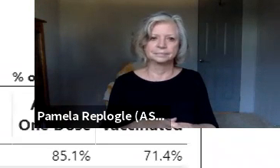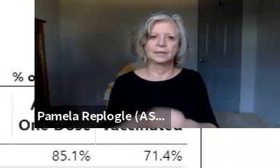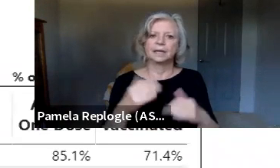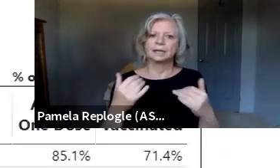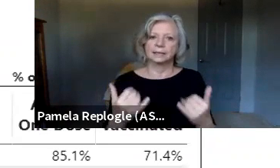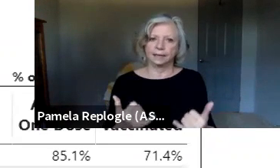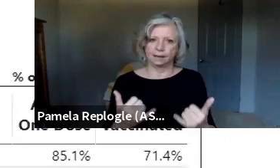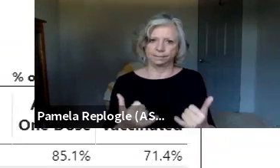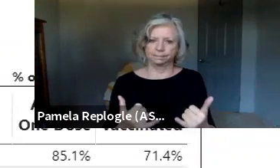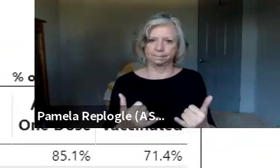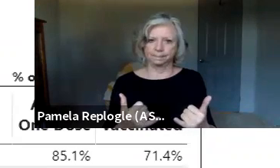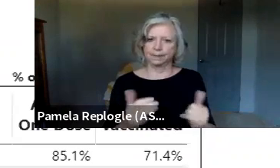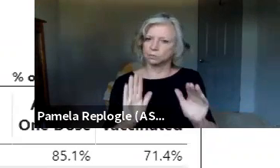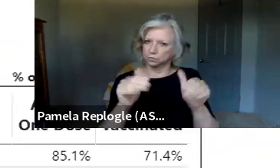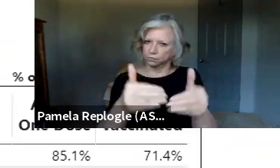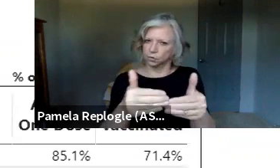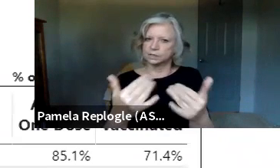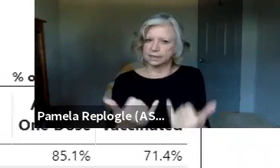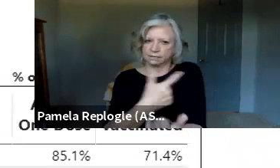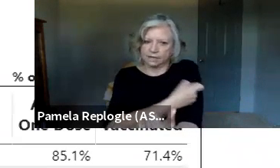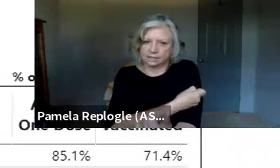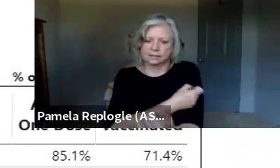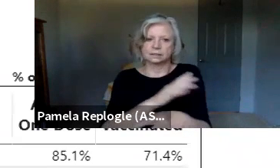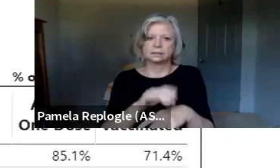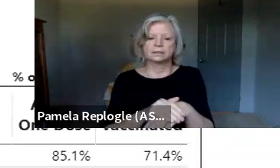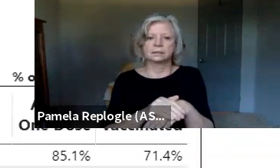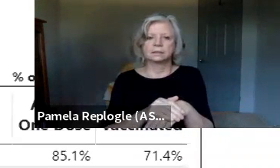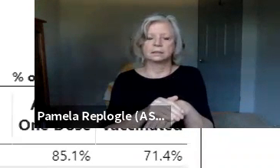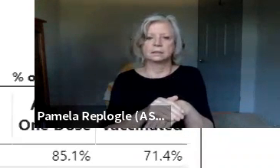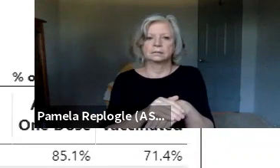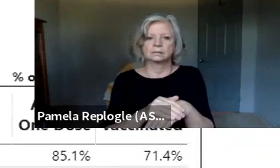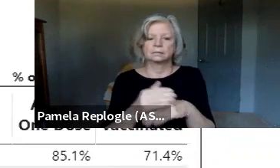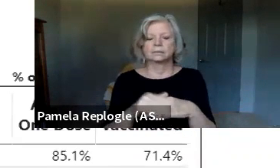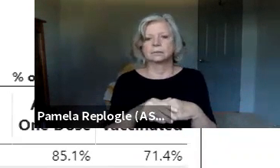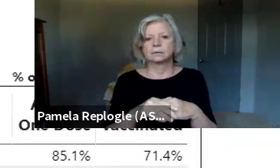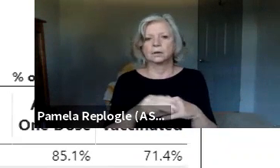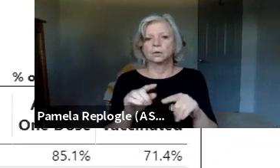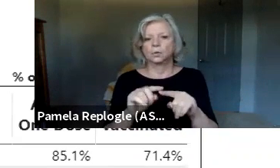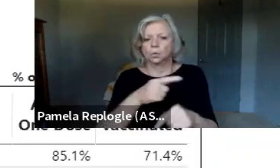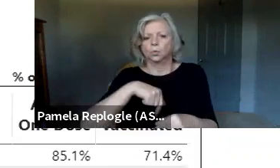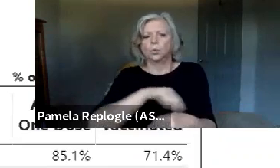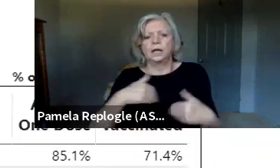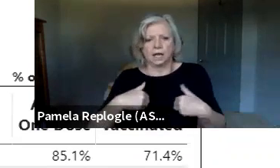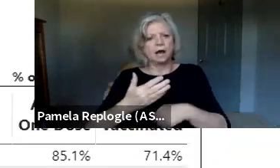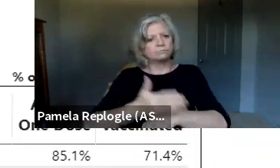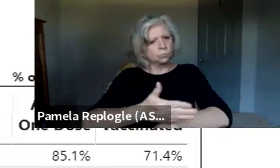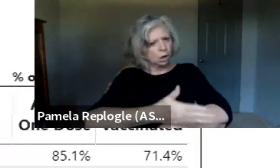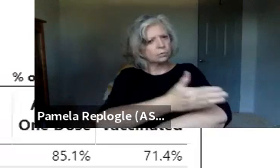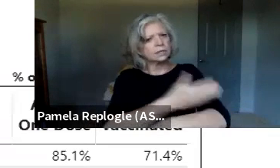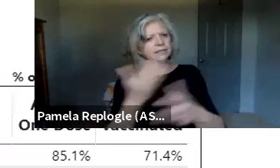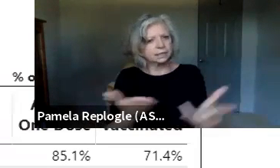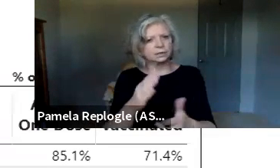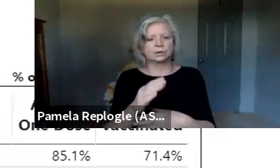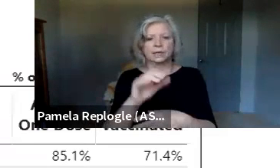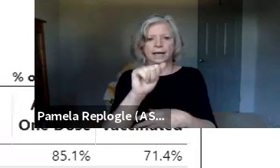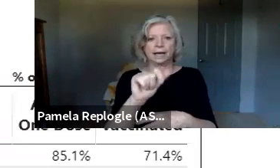Now, speaking of vaccines, we also share vaccination data on our dashboard, and we have made tremendous progress, not just here in Alameda County,